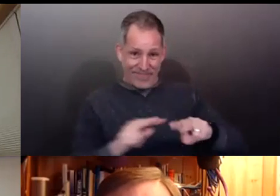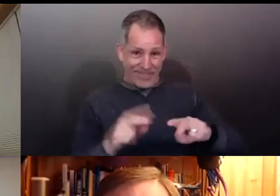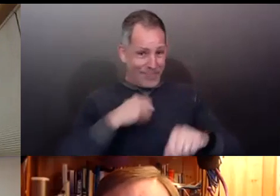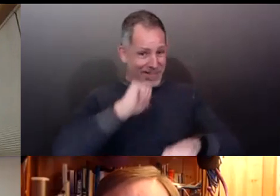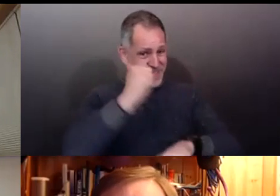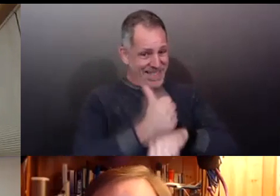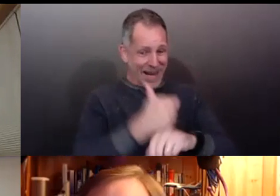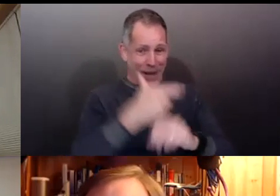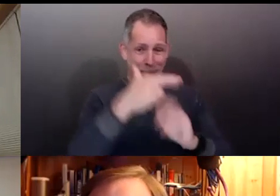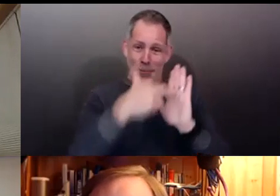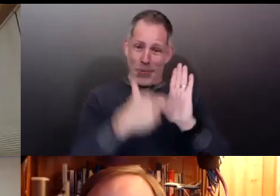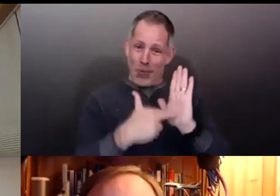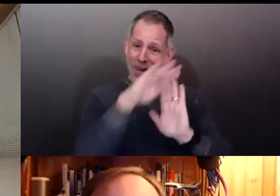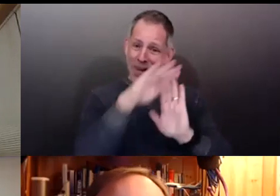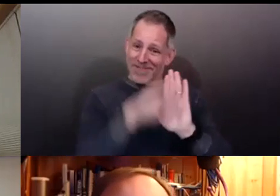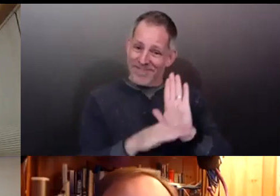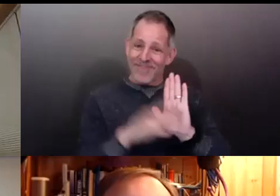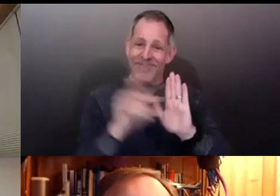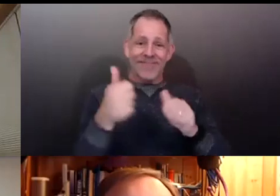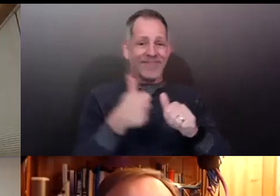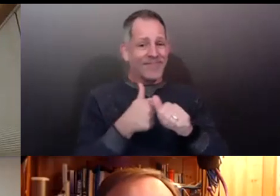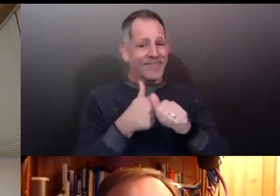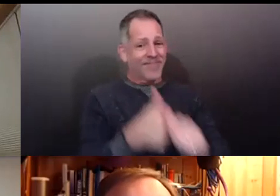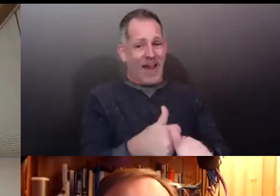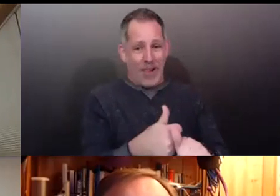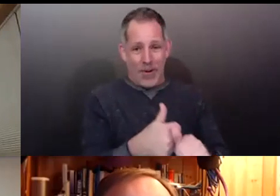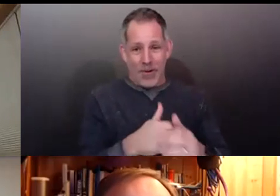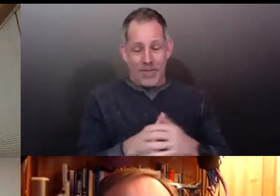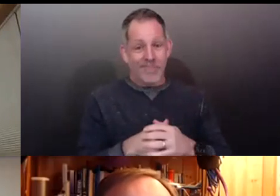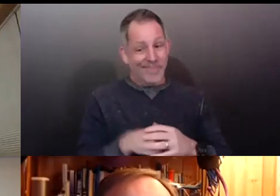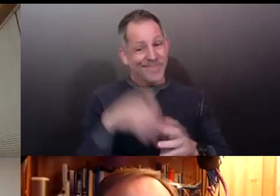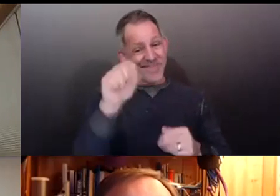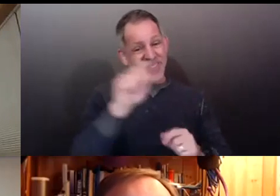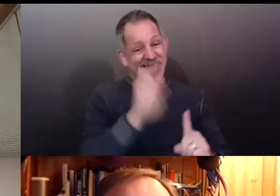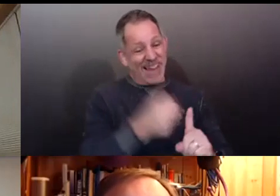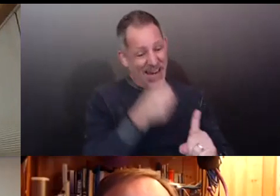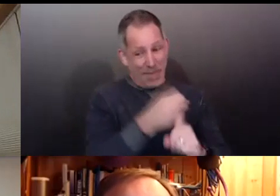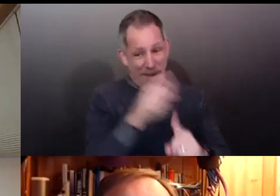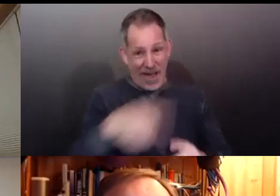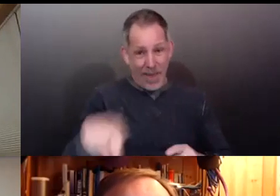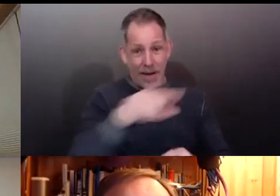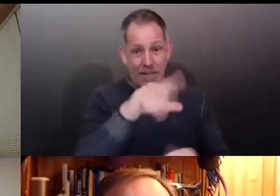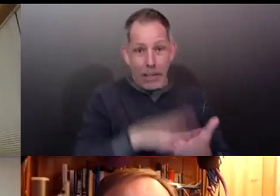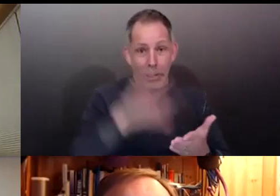had impacts on those children's learning, their emotional health, their social development, and